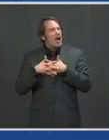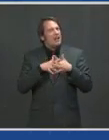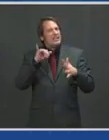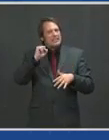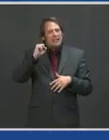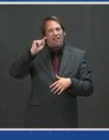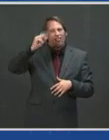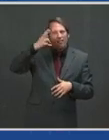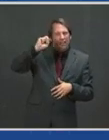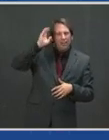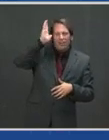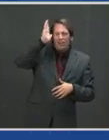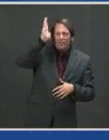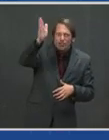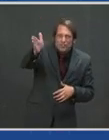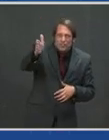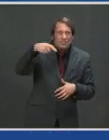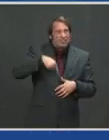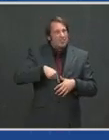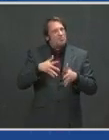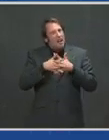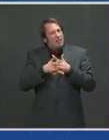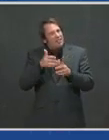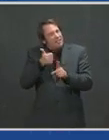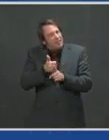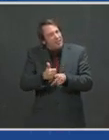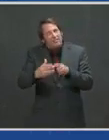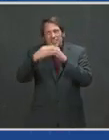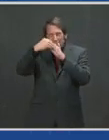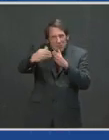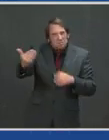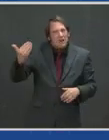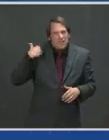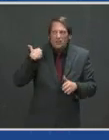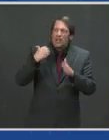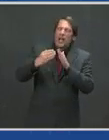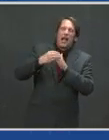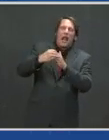So America can lead the world as is historically done.